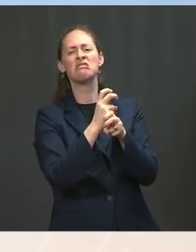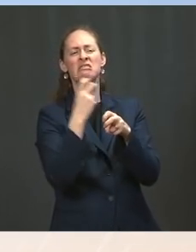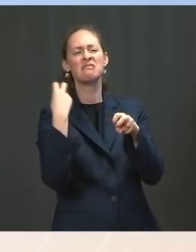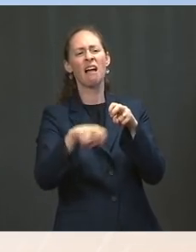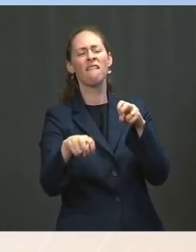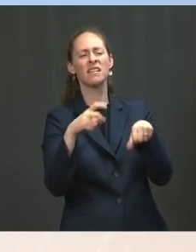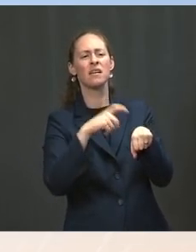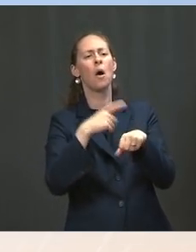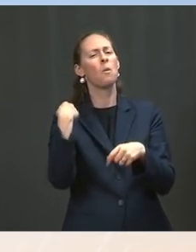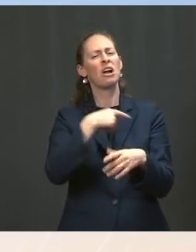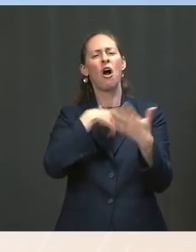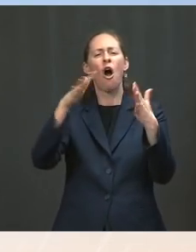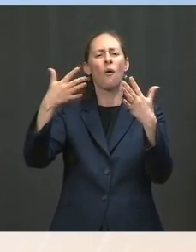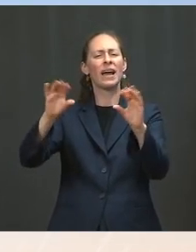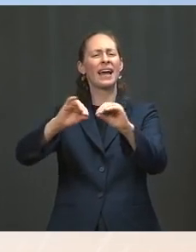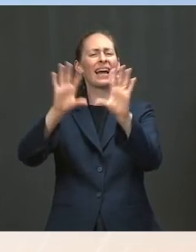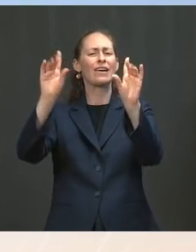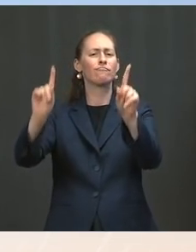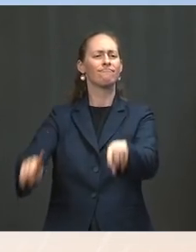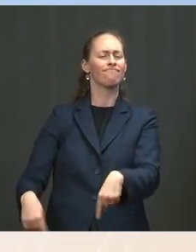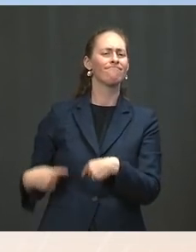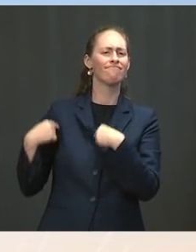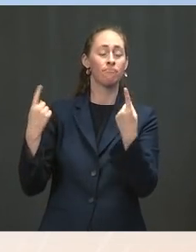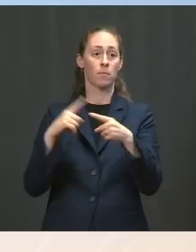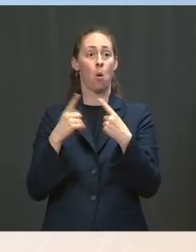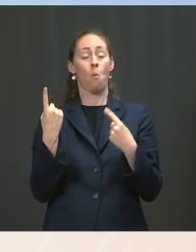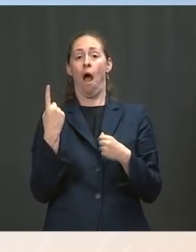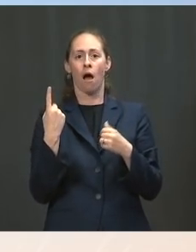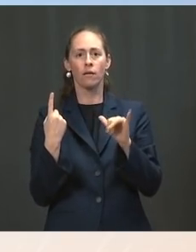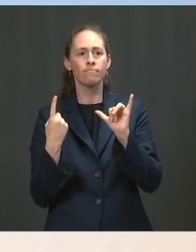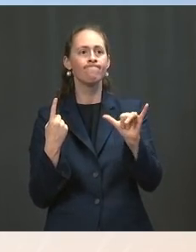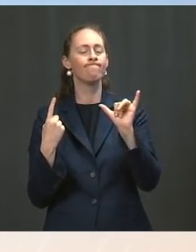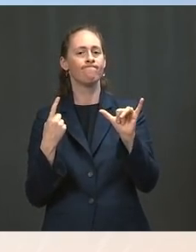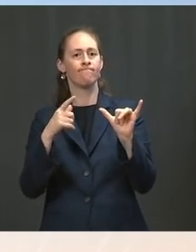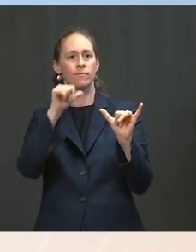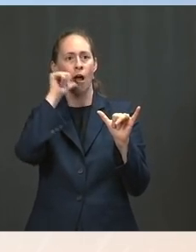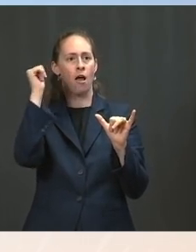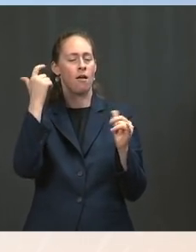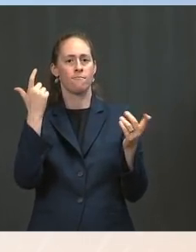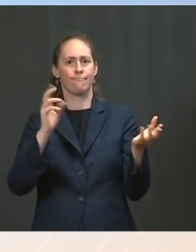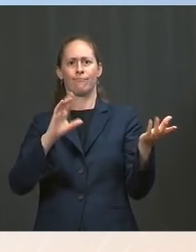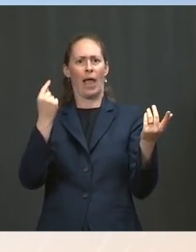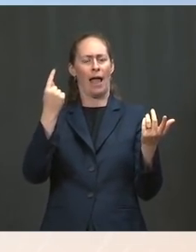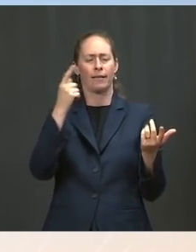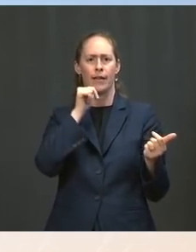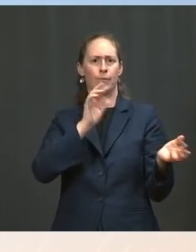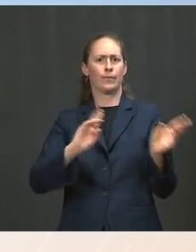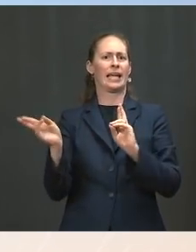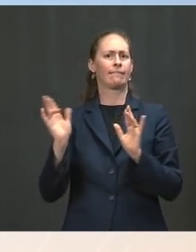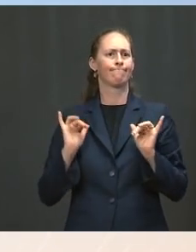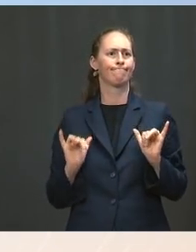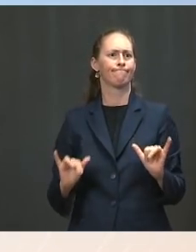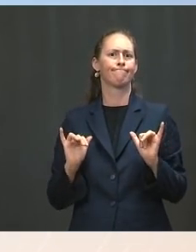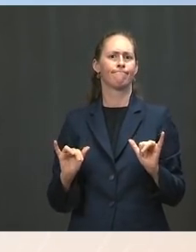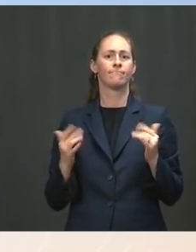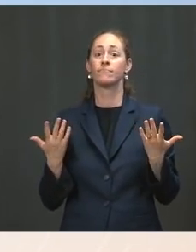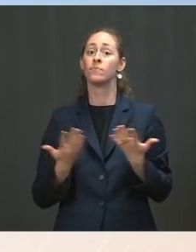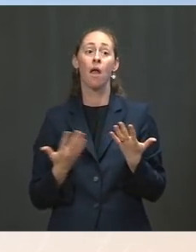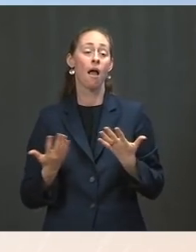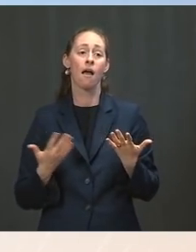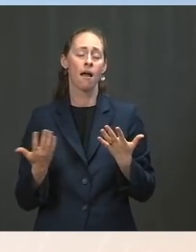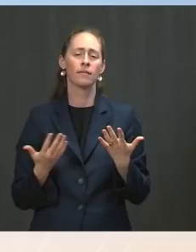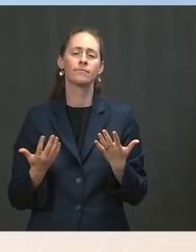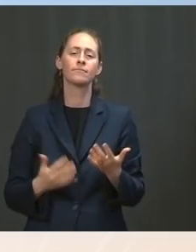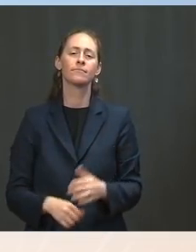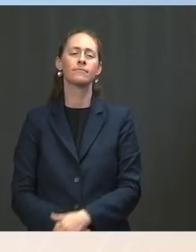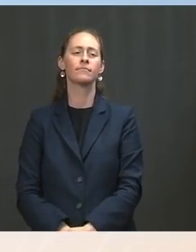start. But what we were not prepared to do, what the president was not prepared to do, was to say that for that reason, we need to